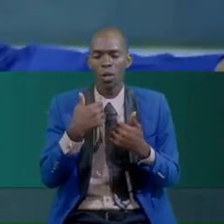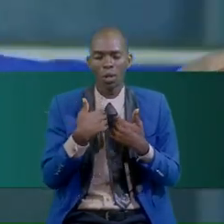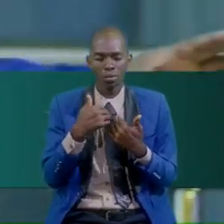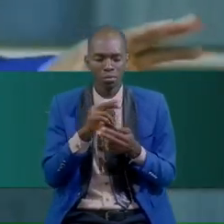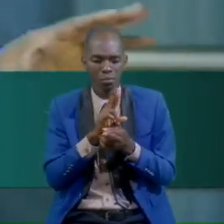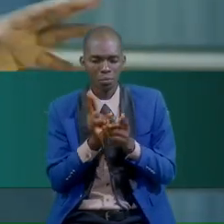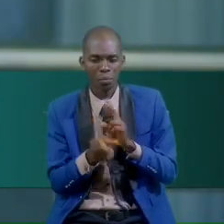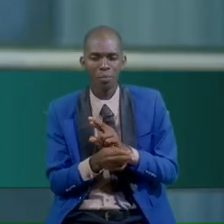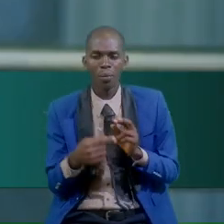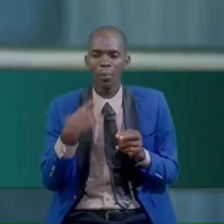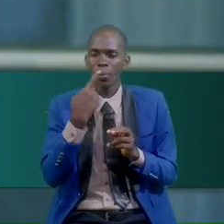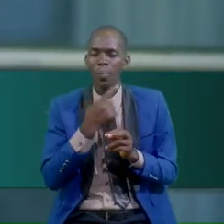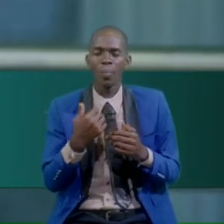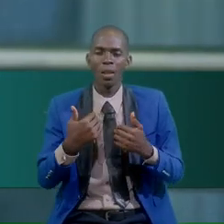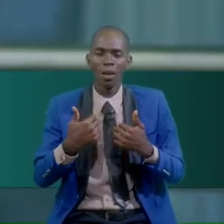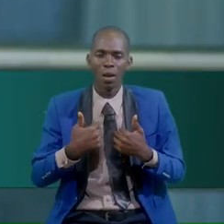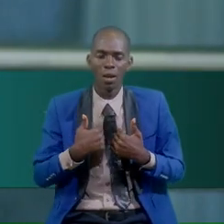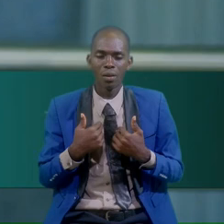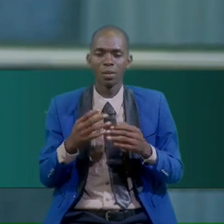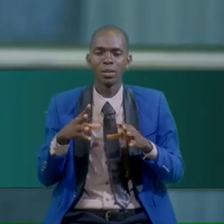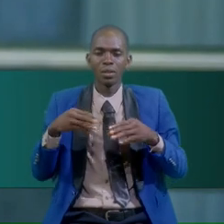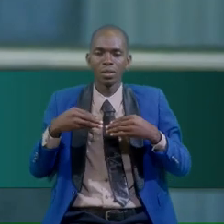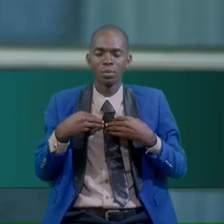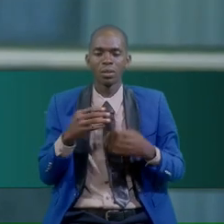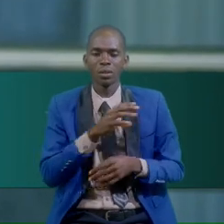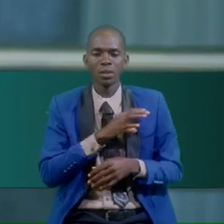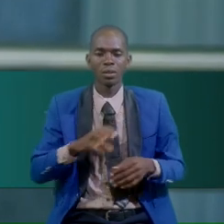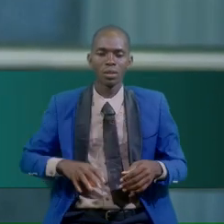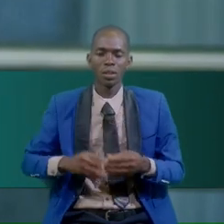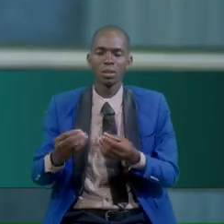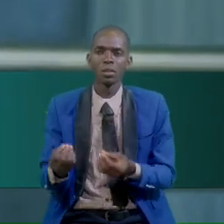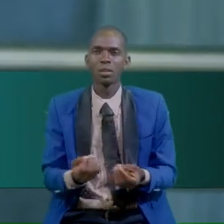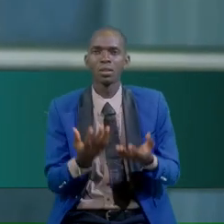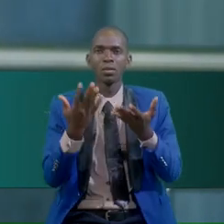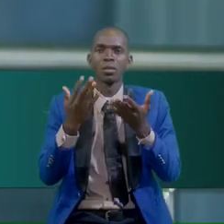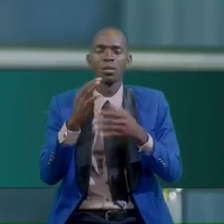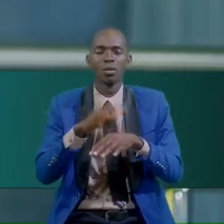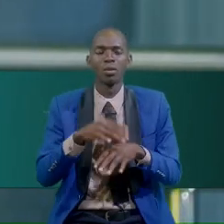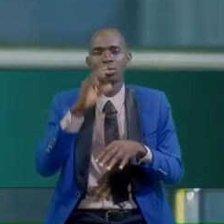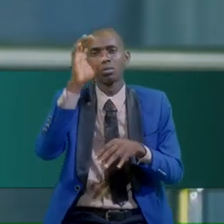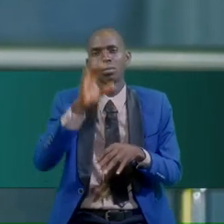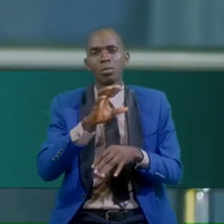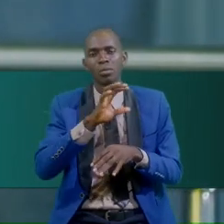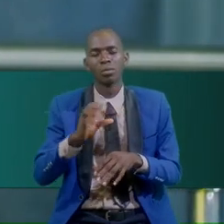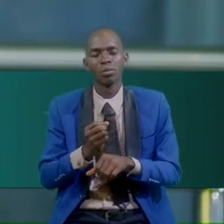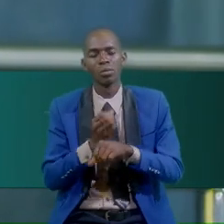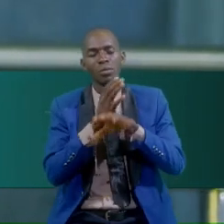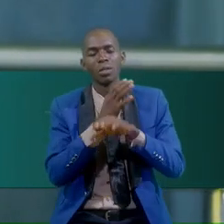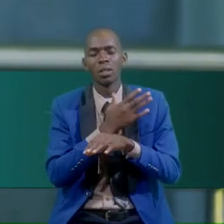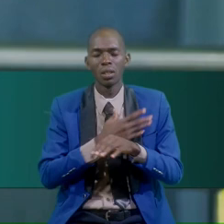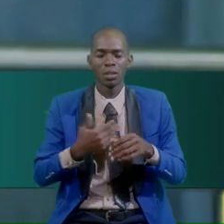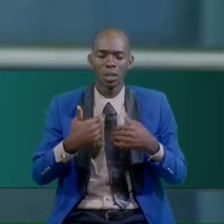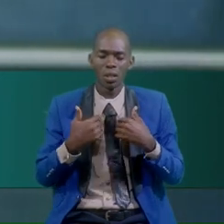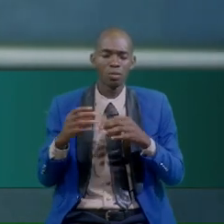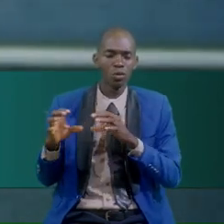of Christ at Calvary has done something, and they're turned around, and the grace of God has